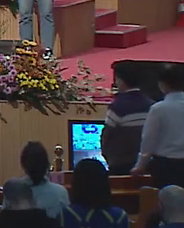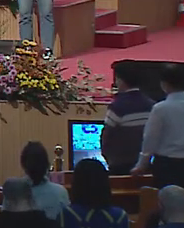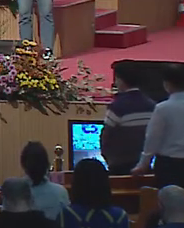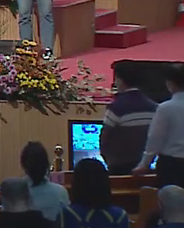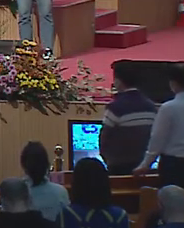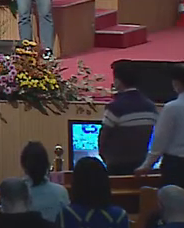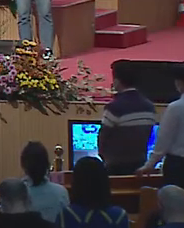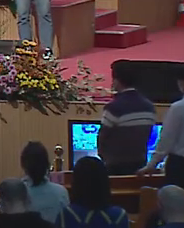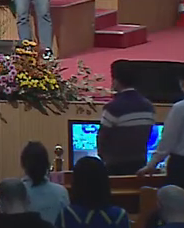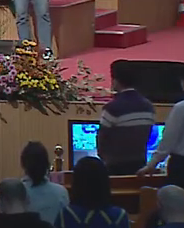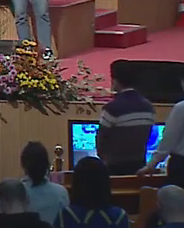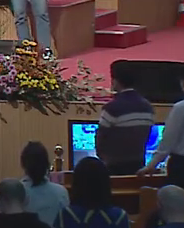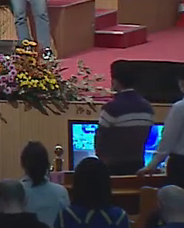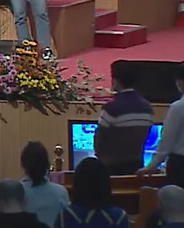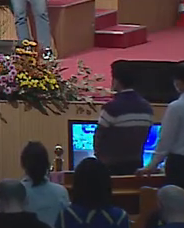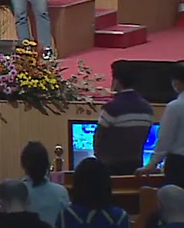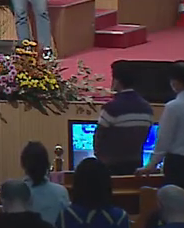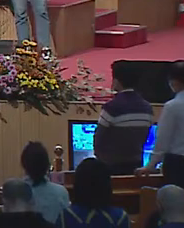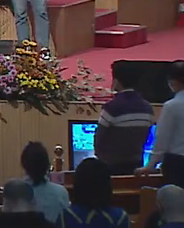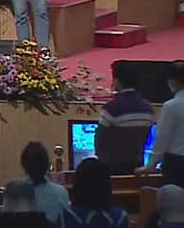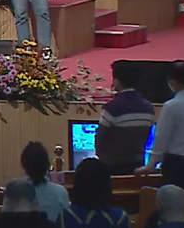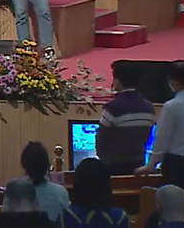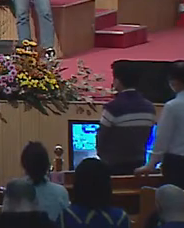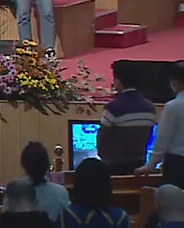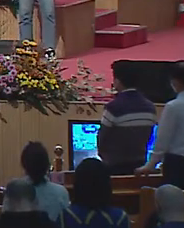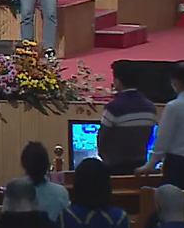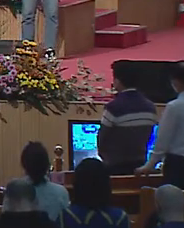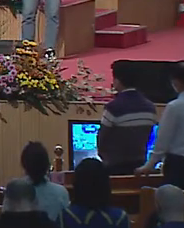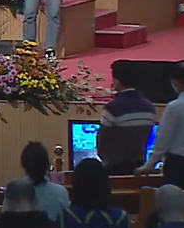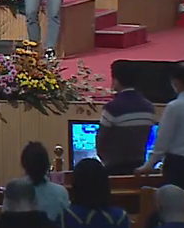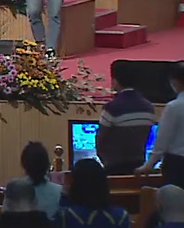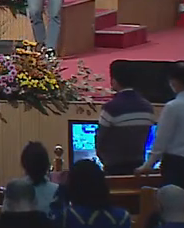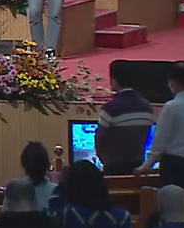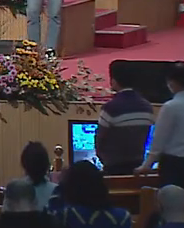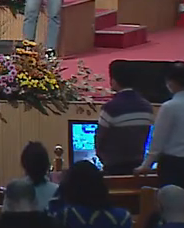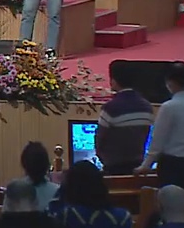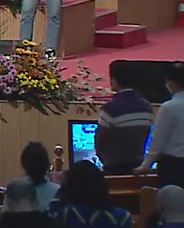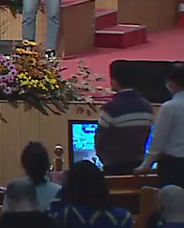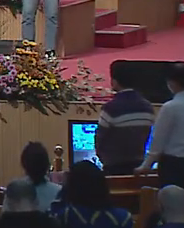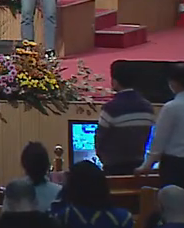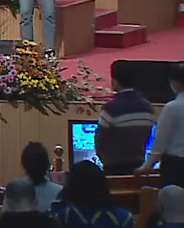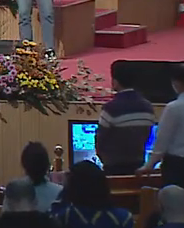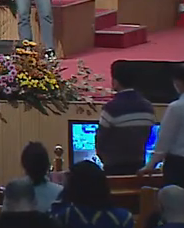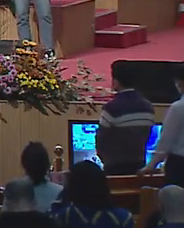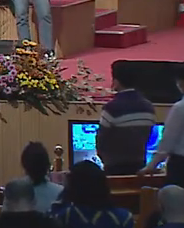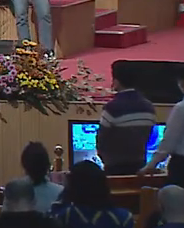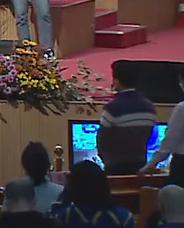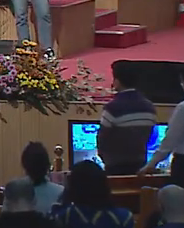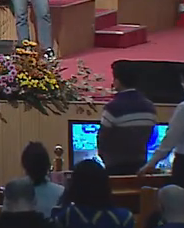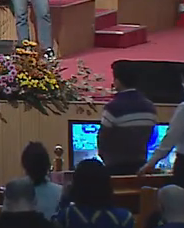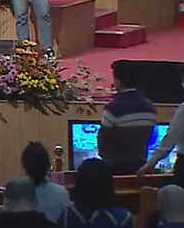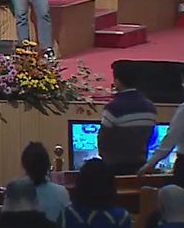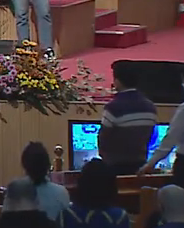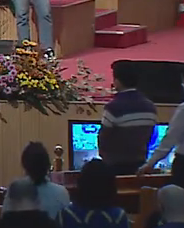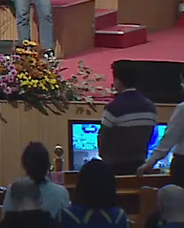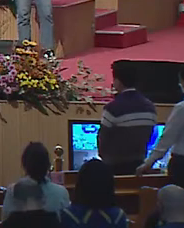hearts not to go to the path we want but let us go to the past we have to go